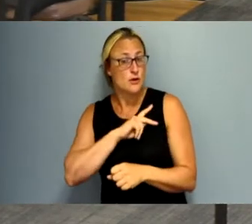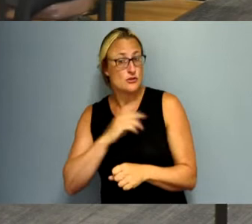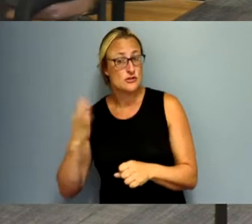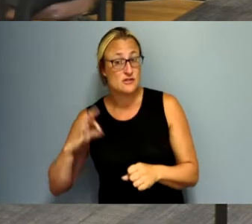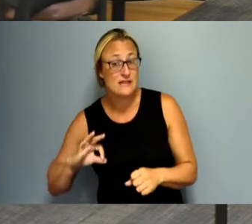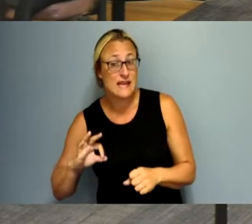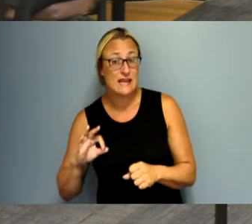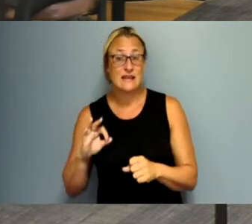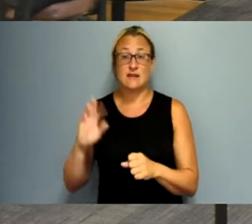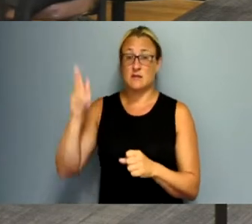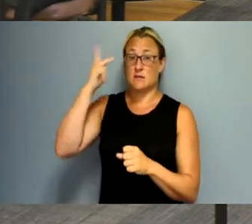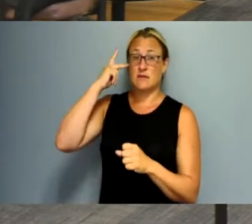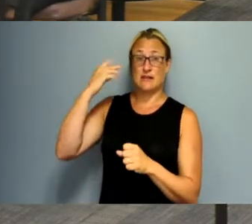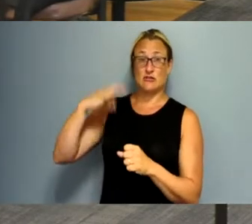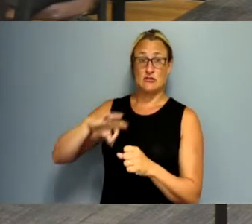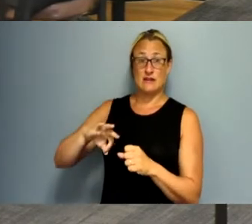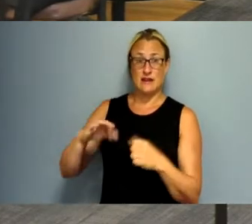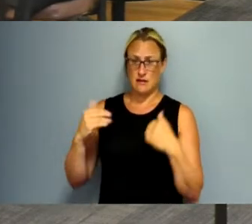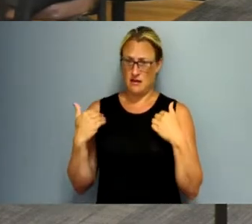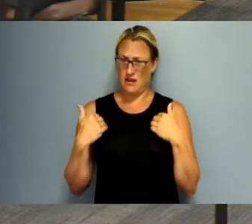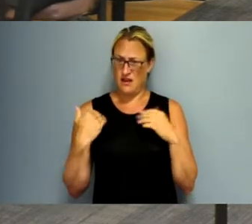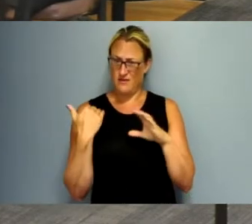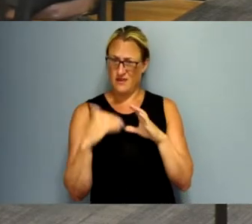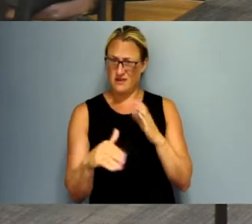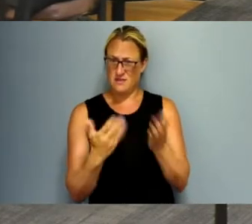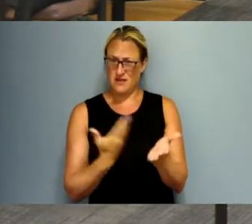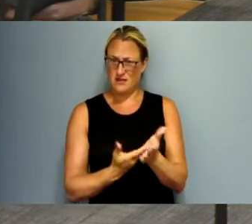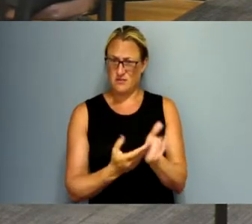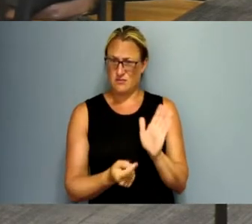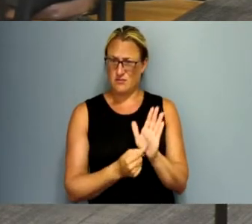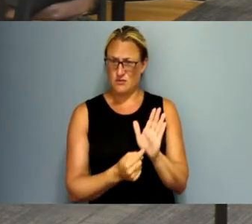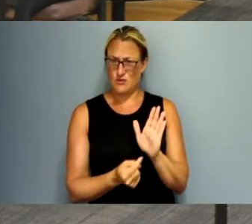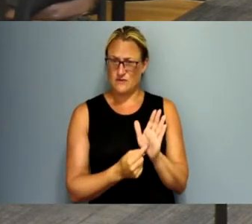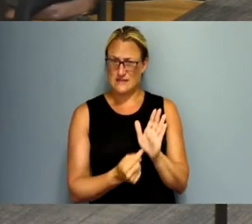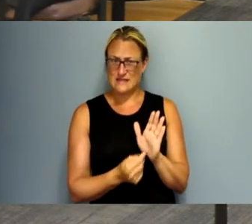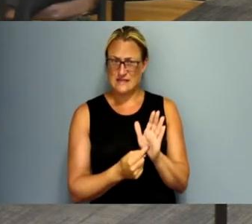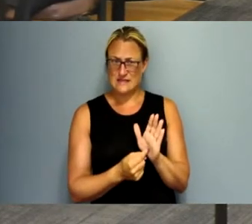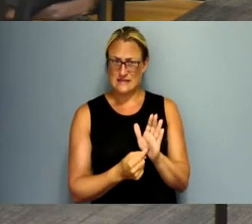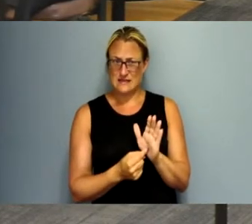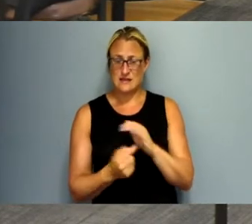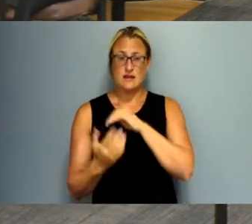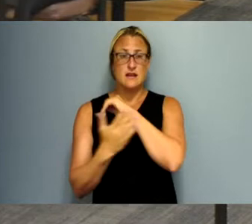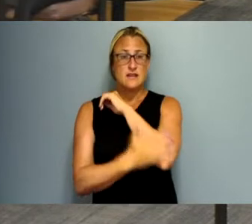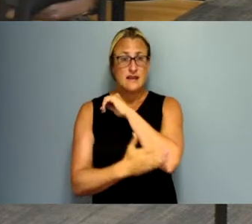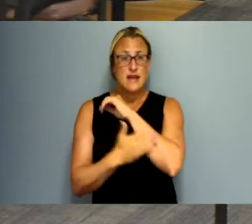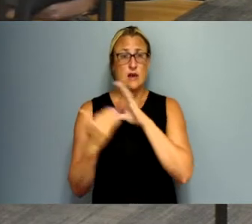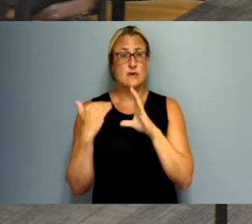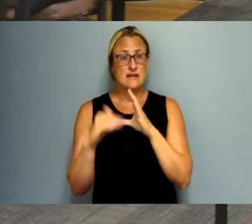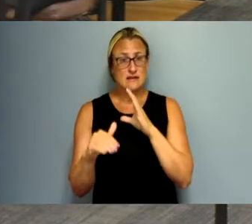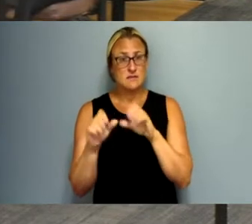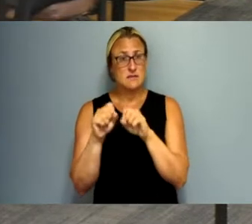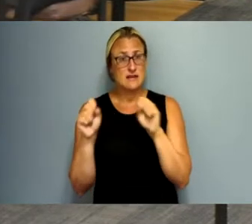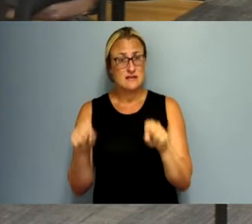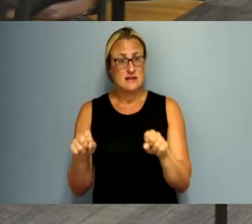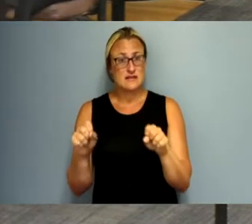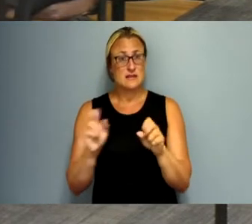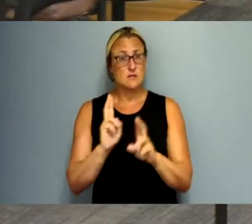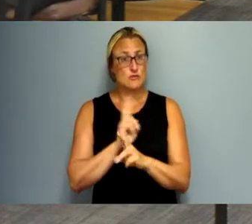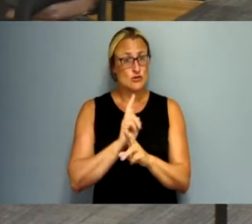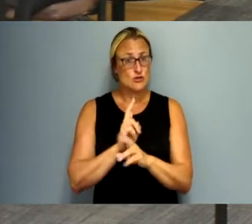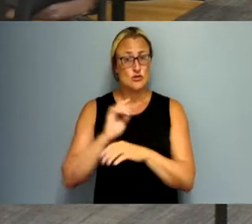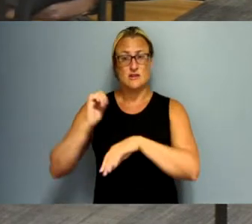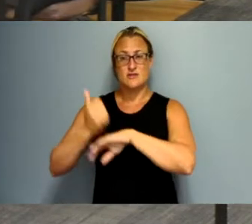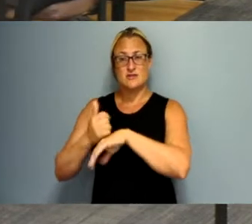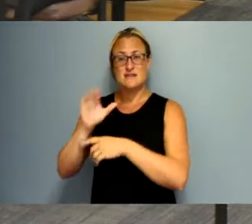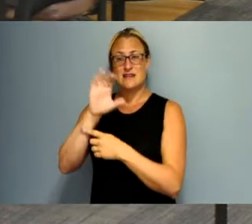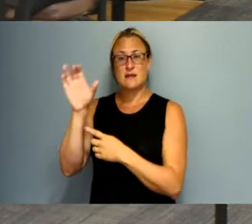I have an email that proves it. I have an email that proves the county email system was used to set up a Zoom session to discuss